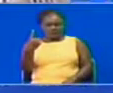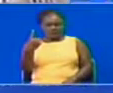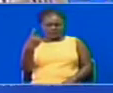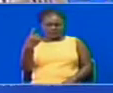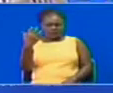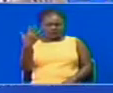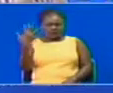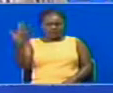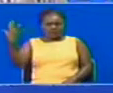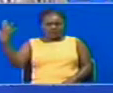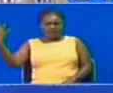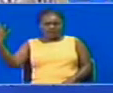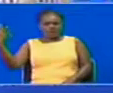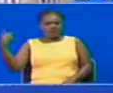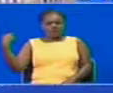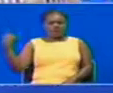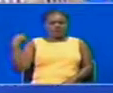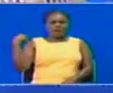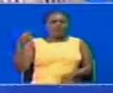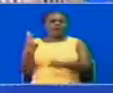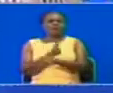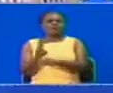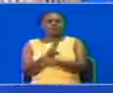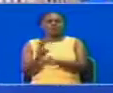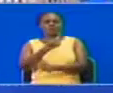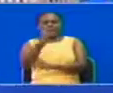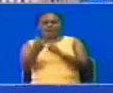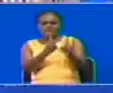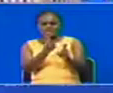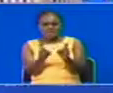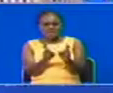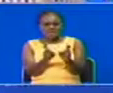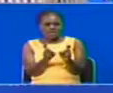1555 number which we were using to query